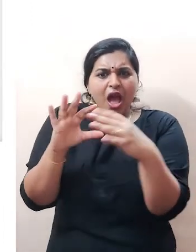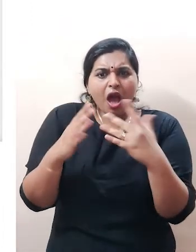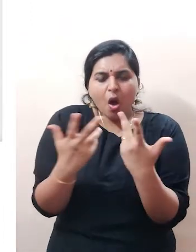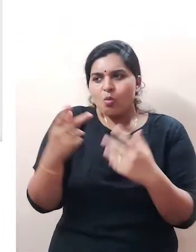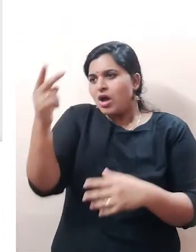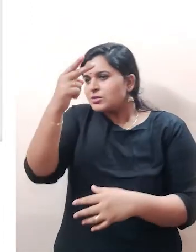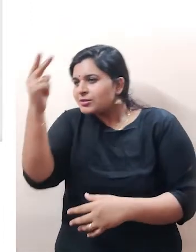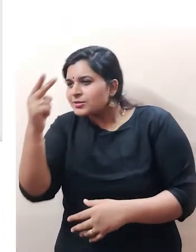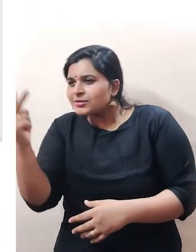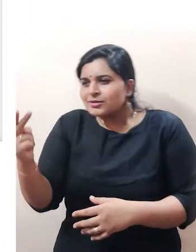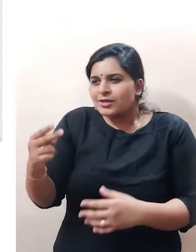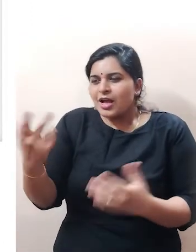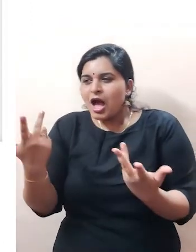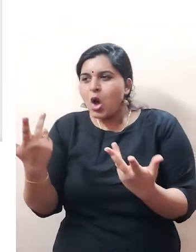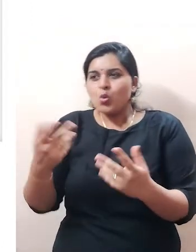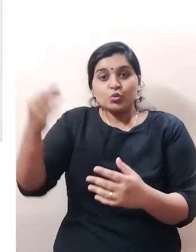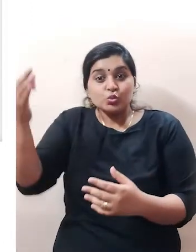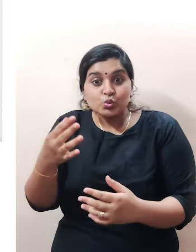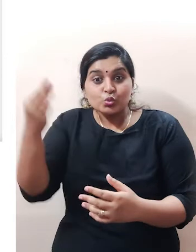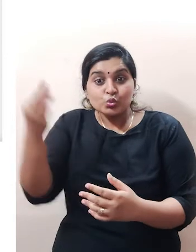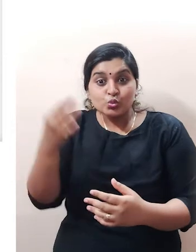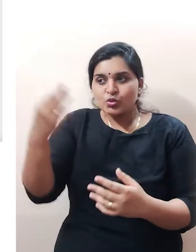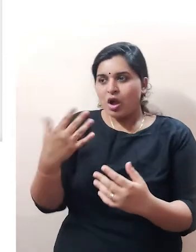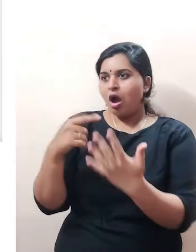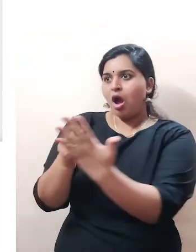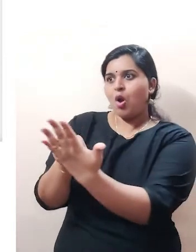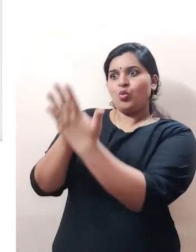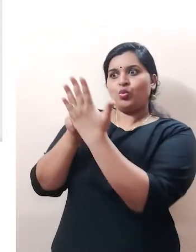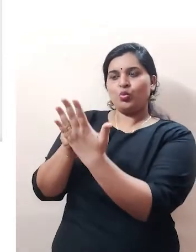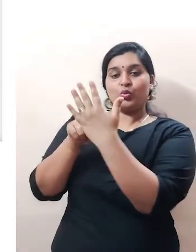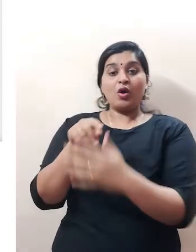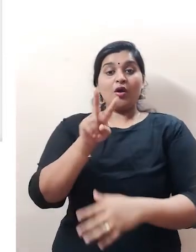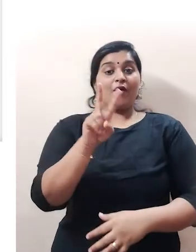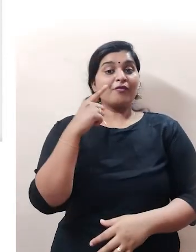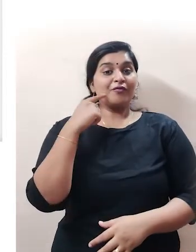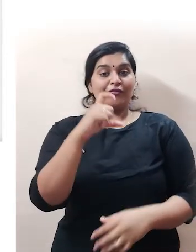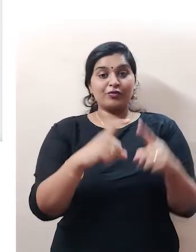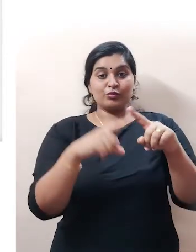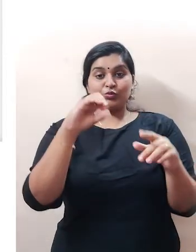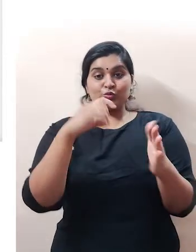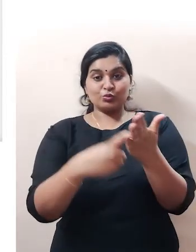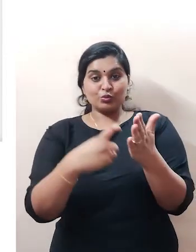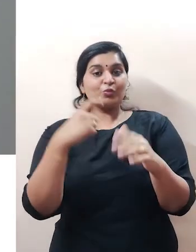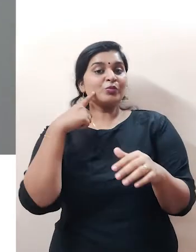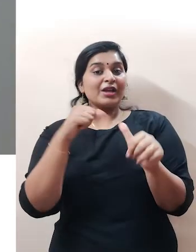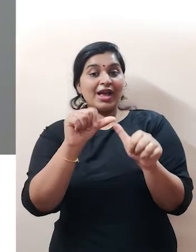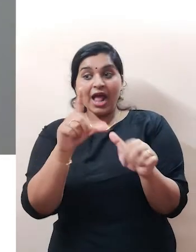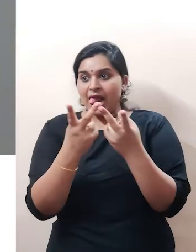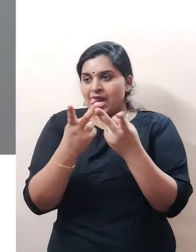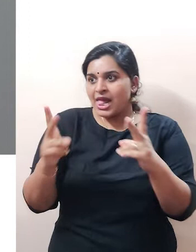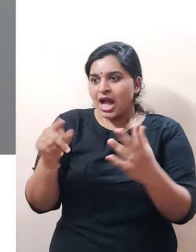spaces like the one in this picture as little pictorial worlds where he could explore the pleasures of pictorial depth,